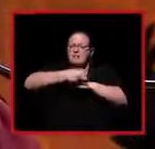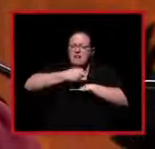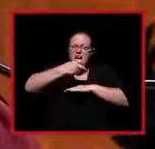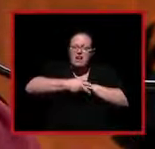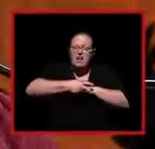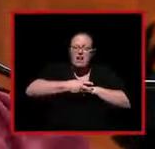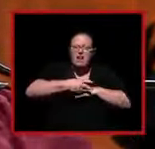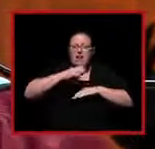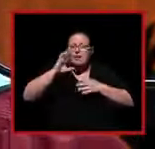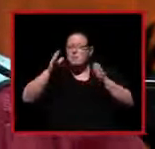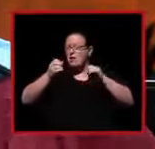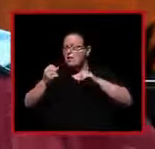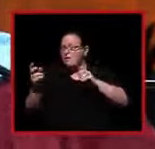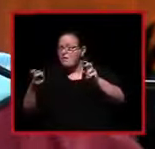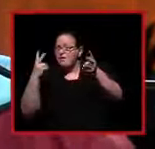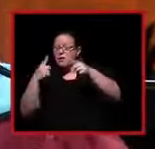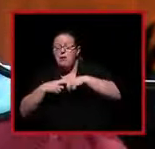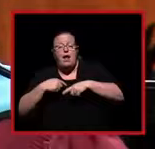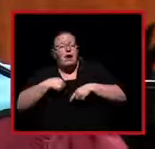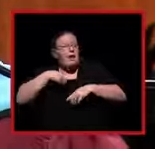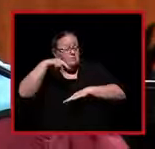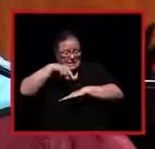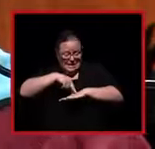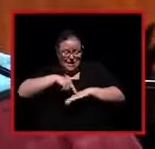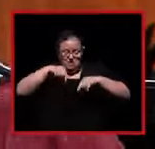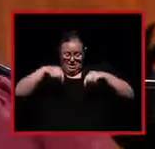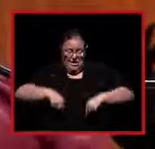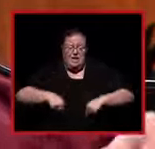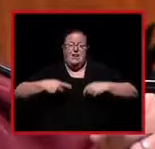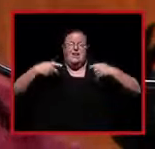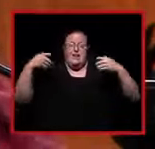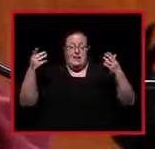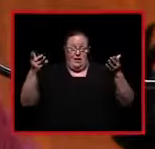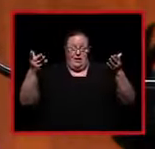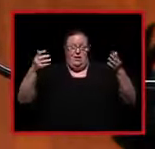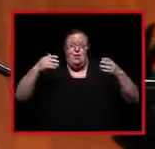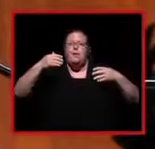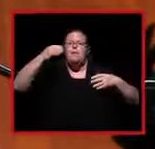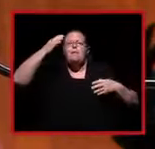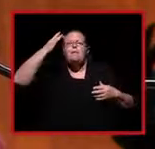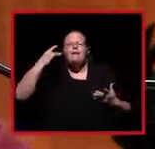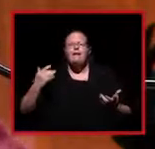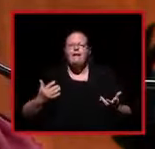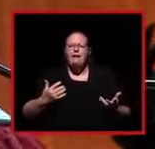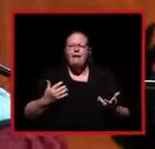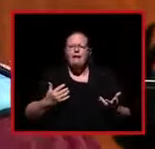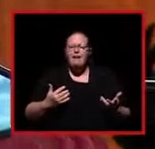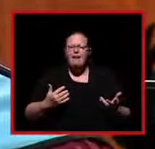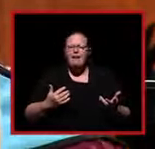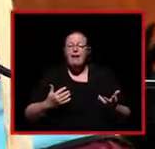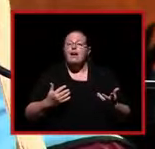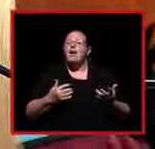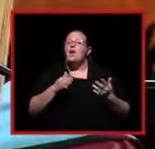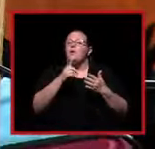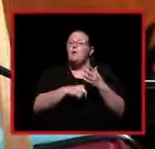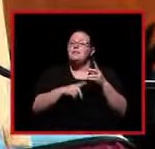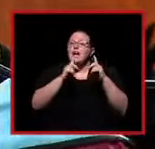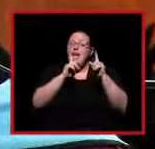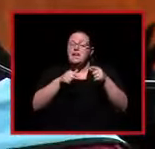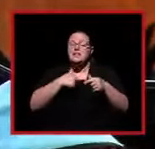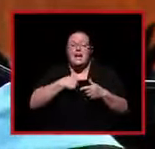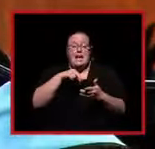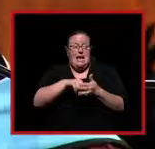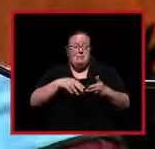my life. And yet, here I am. And the question is, why? But here's the answer. I stand